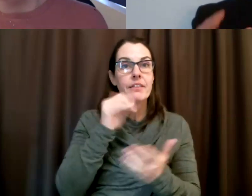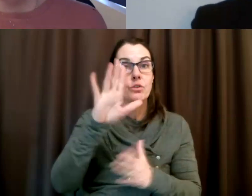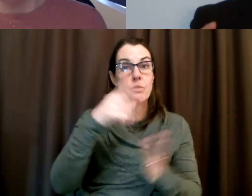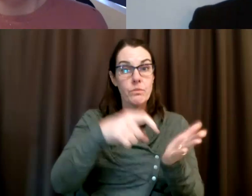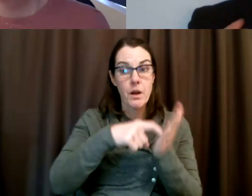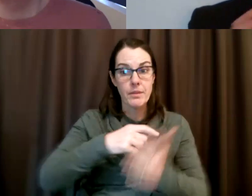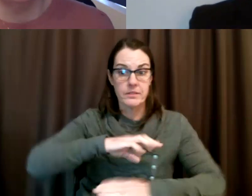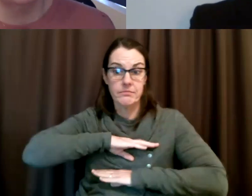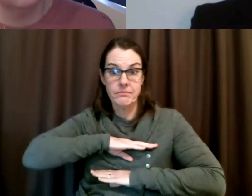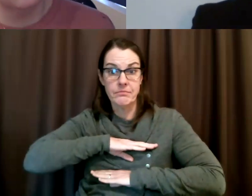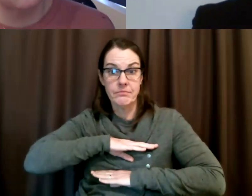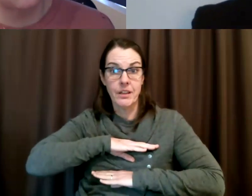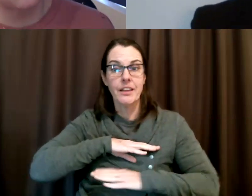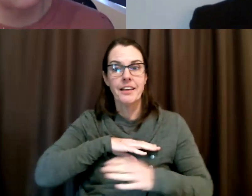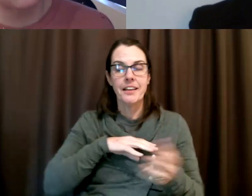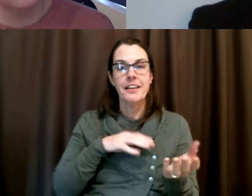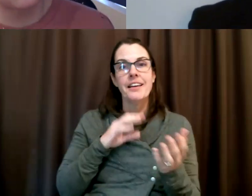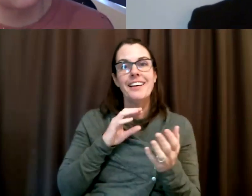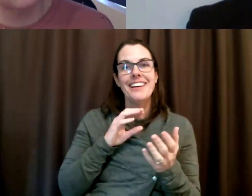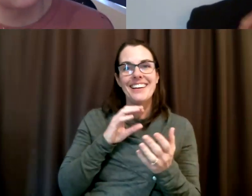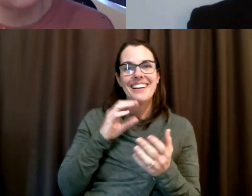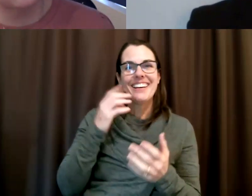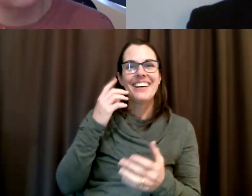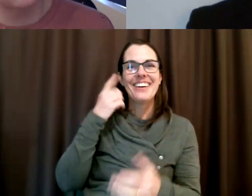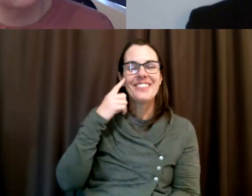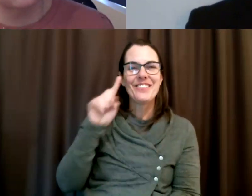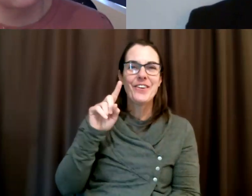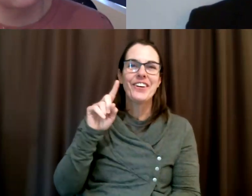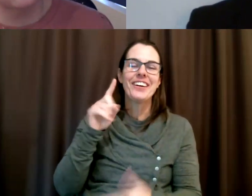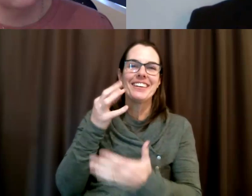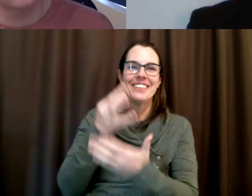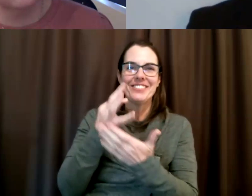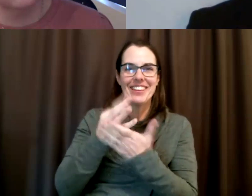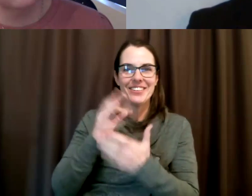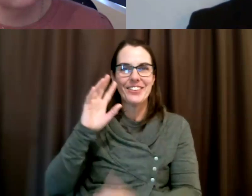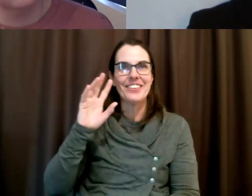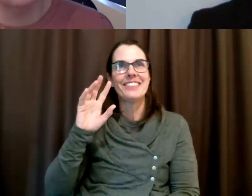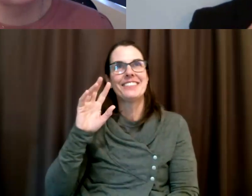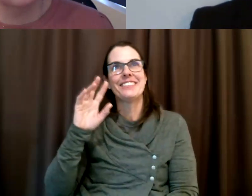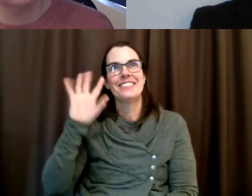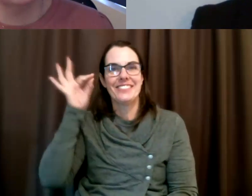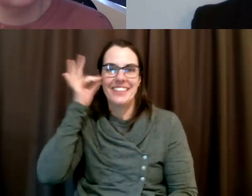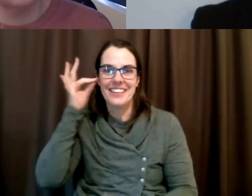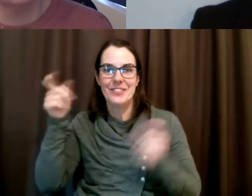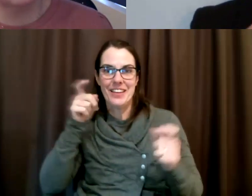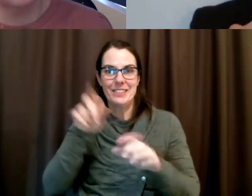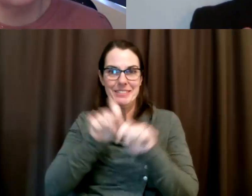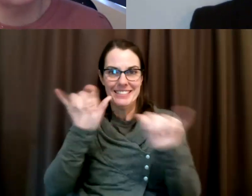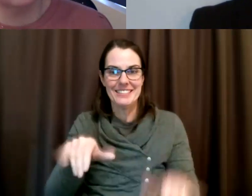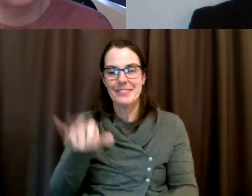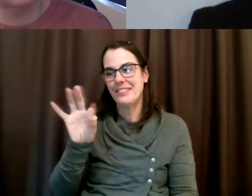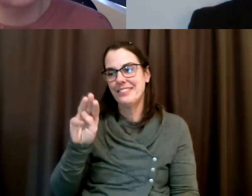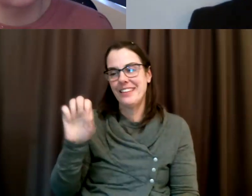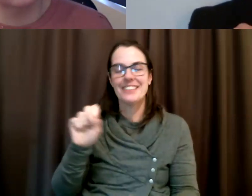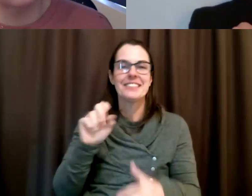if it satisfies the requirements for a federal or for a financial management system, like if you can track income and expenses,